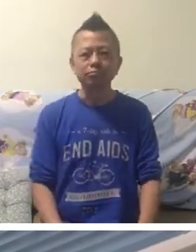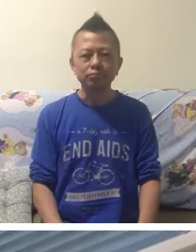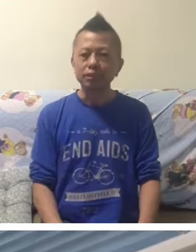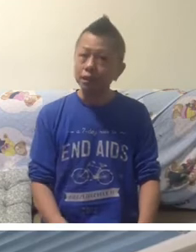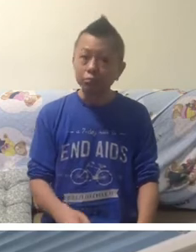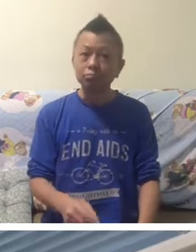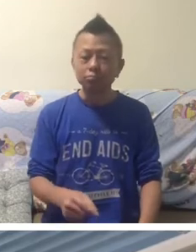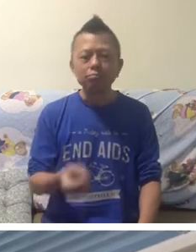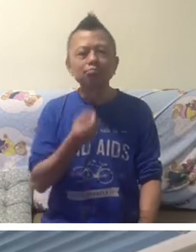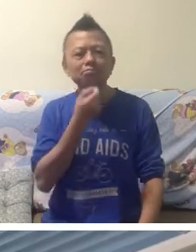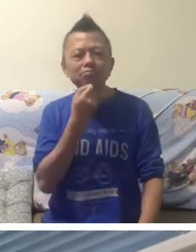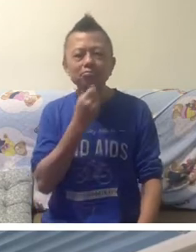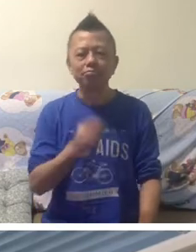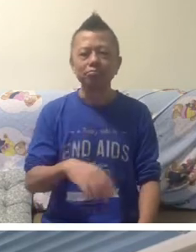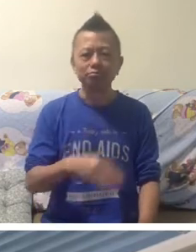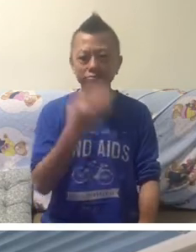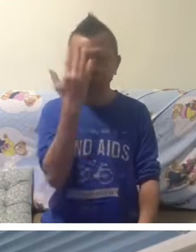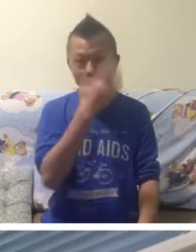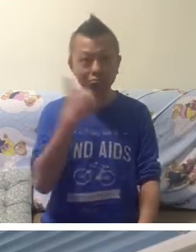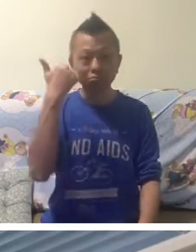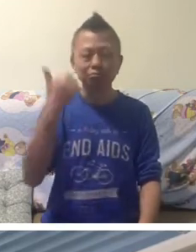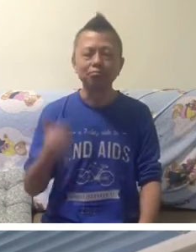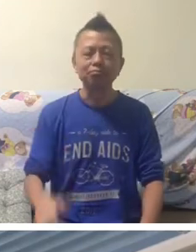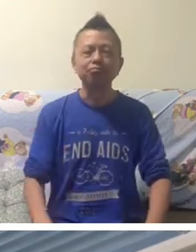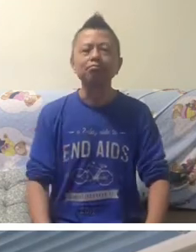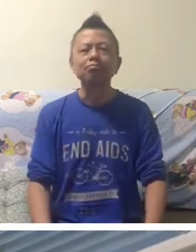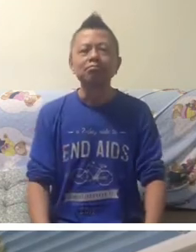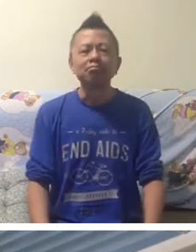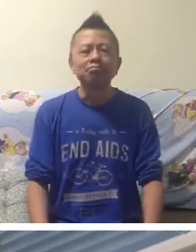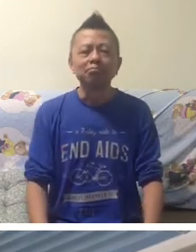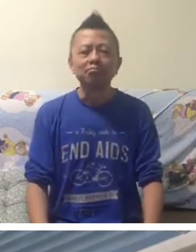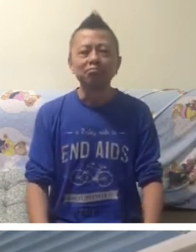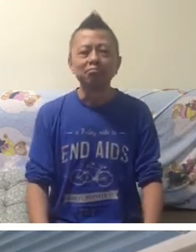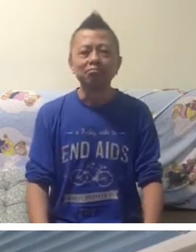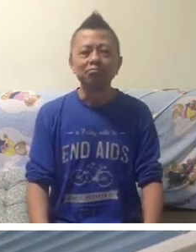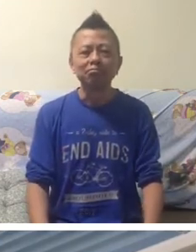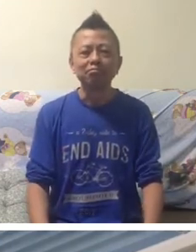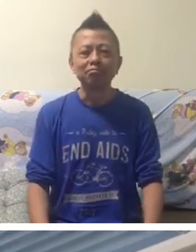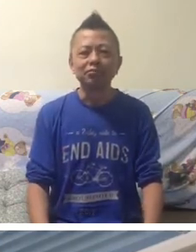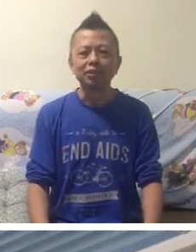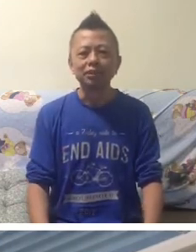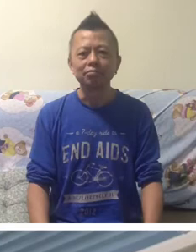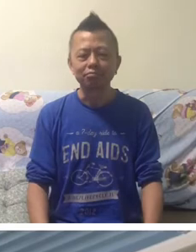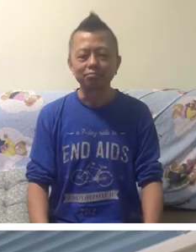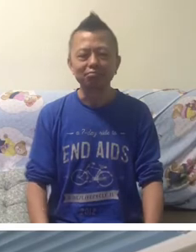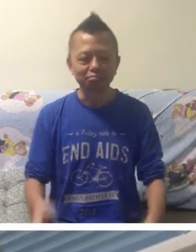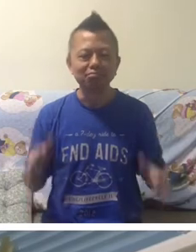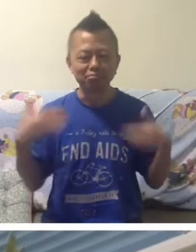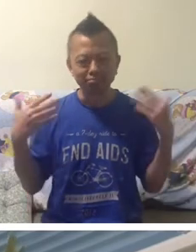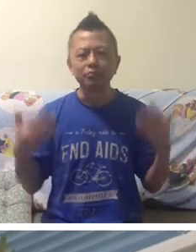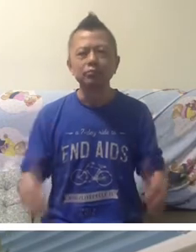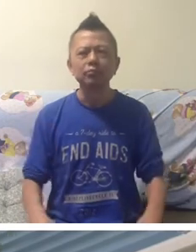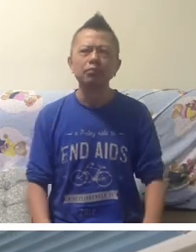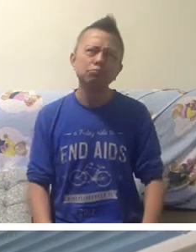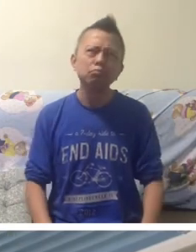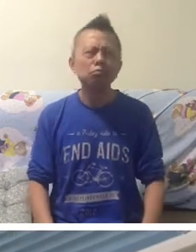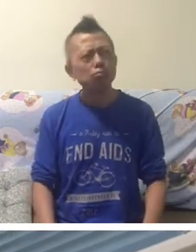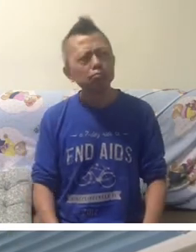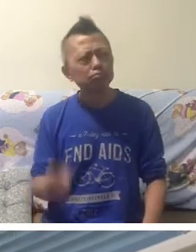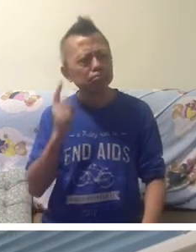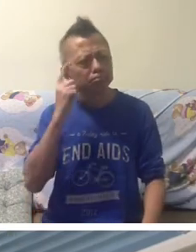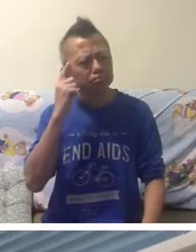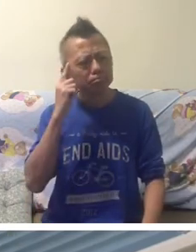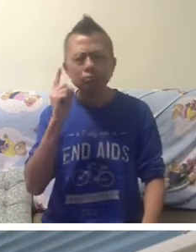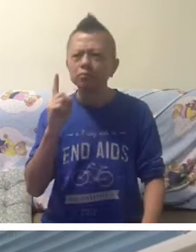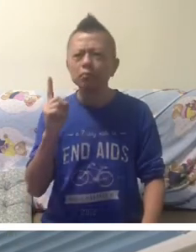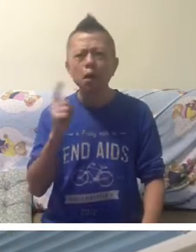this flower a lot. I think they're really pretty. And so I'm glad that my mom, I don't know, did